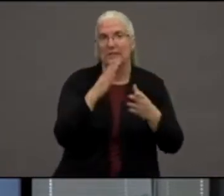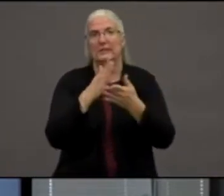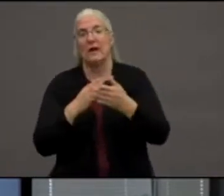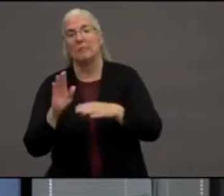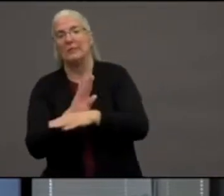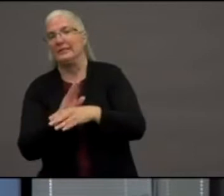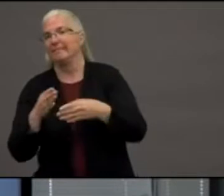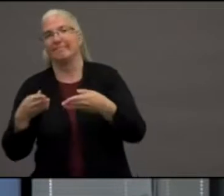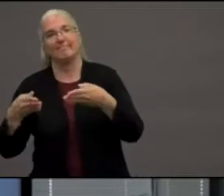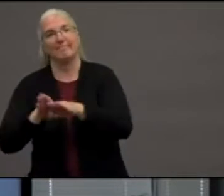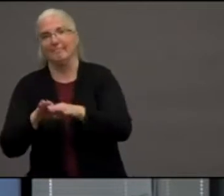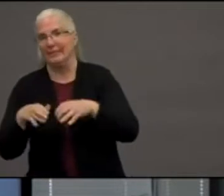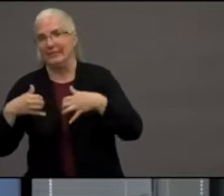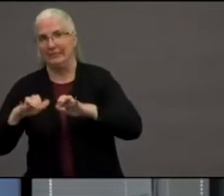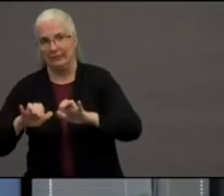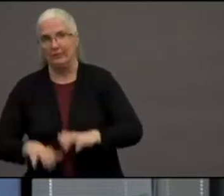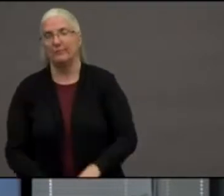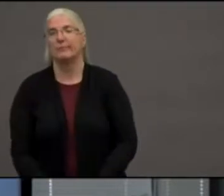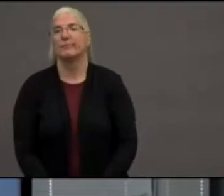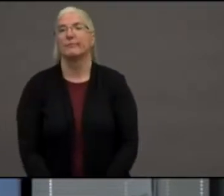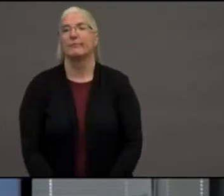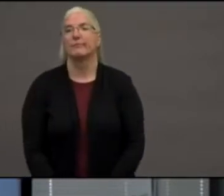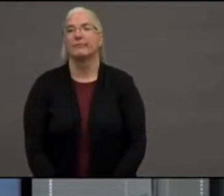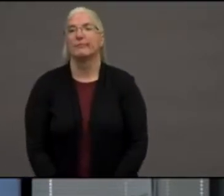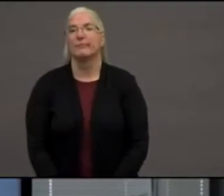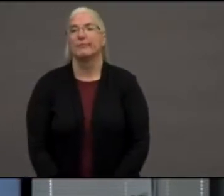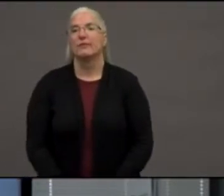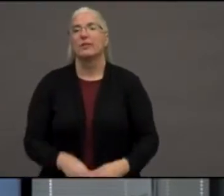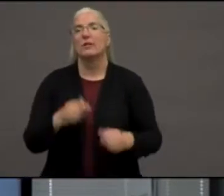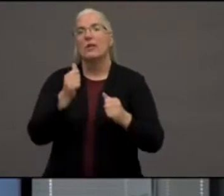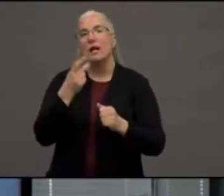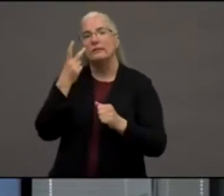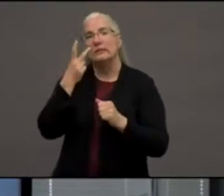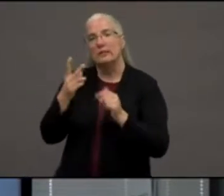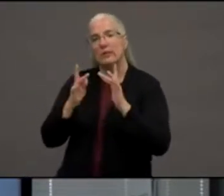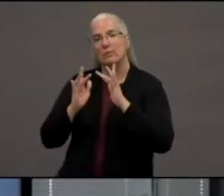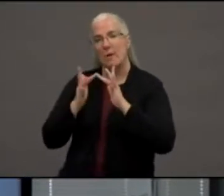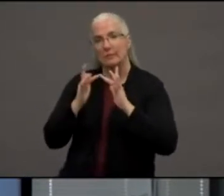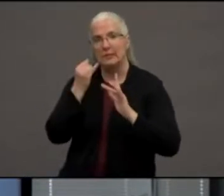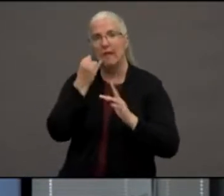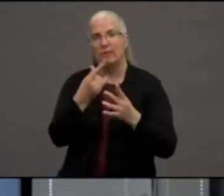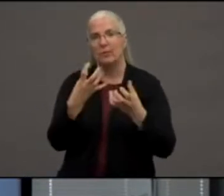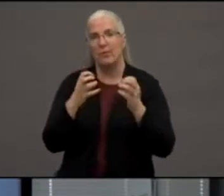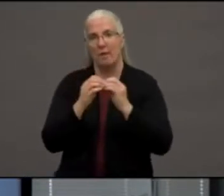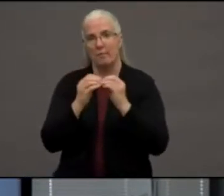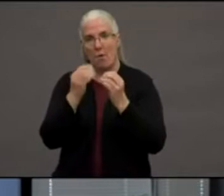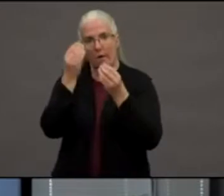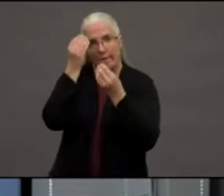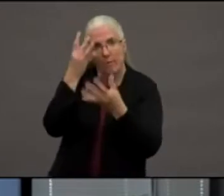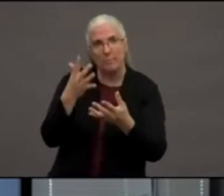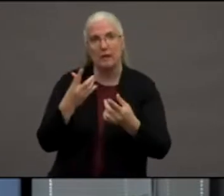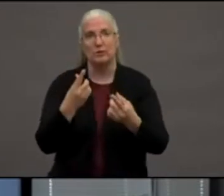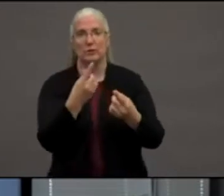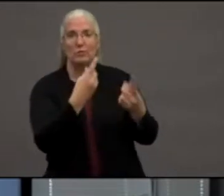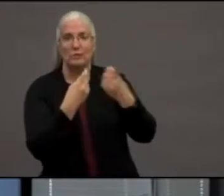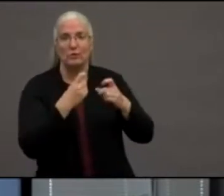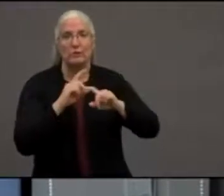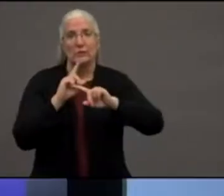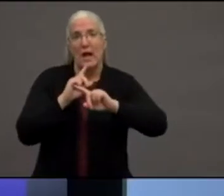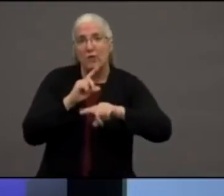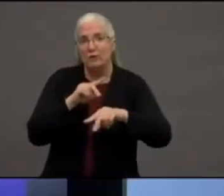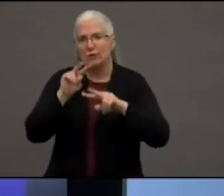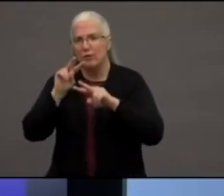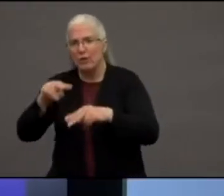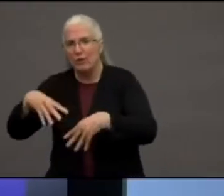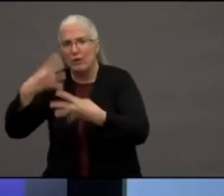And here on the website, if you want to find out information, of course Q&As here, FAQ here on the website,